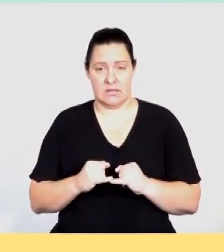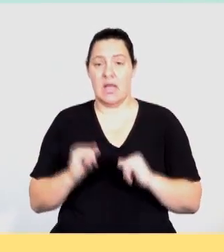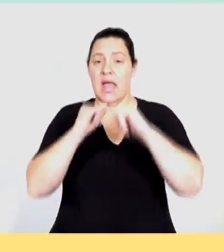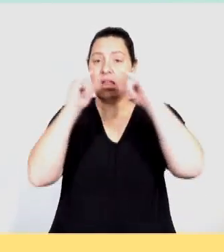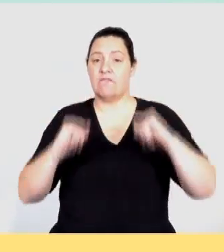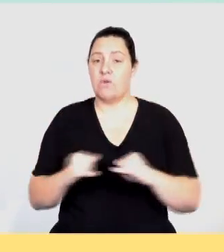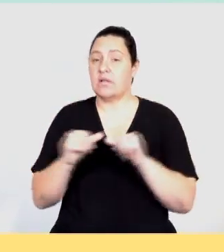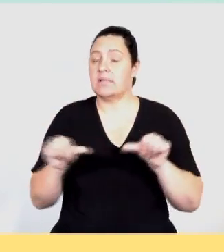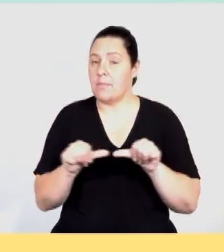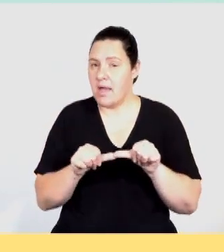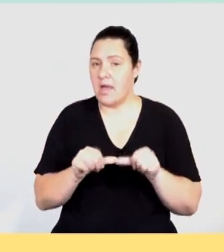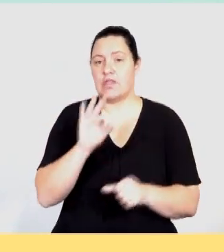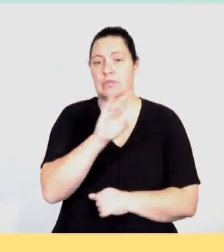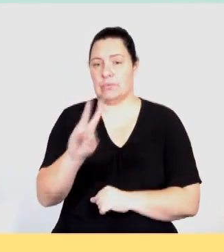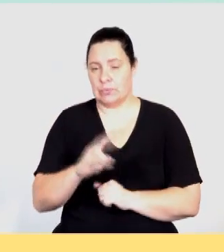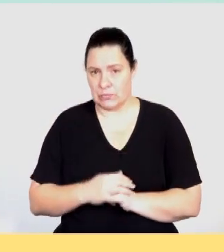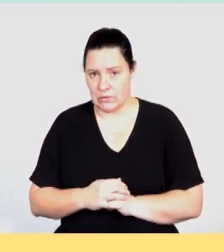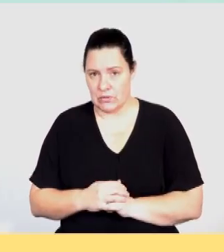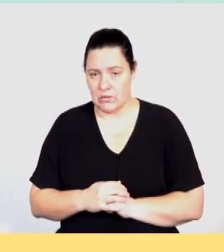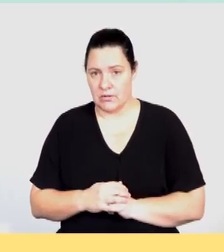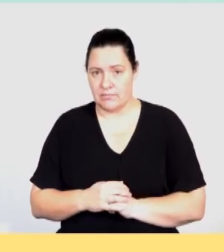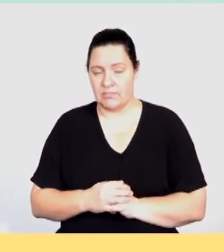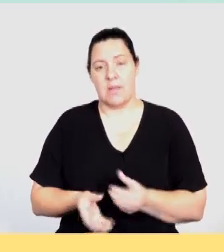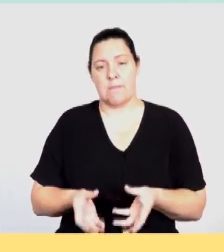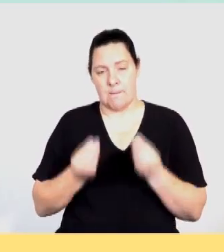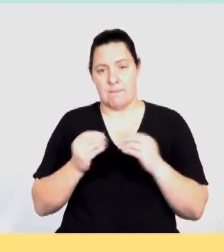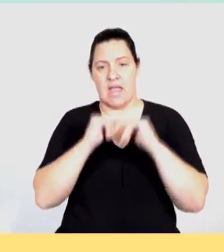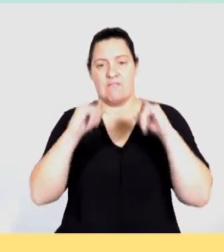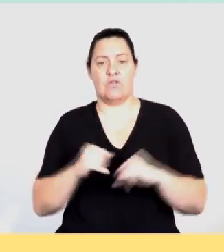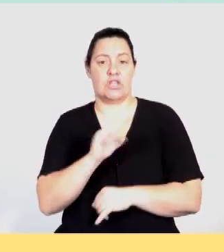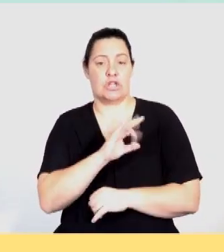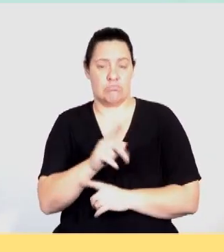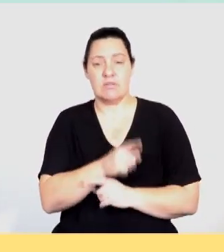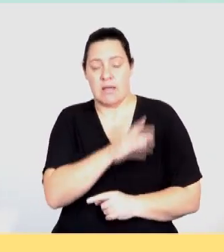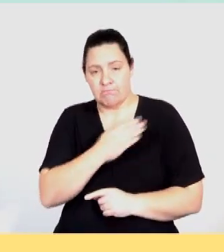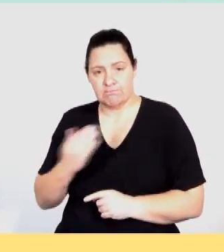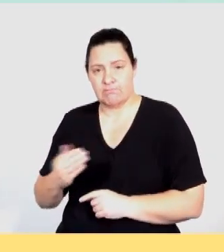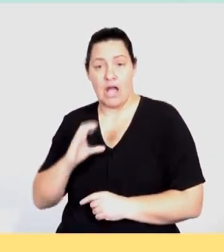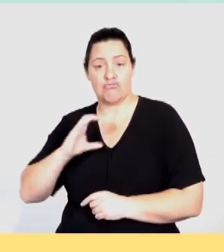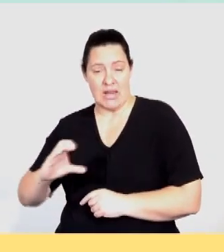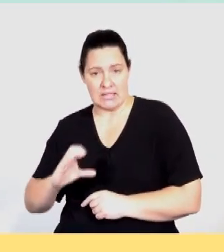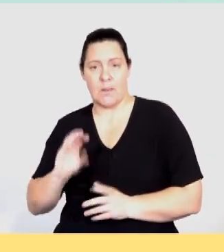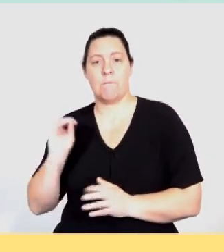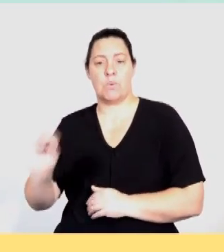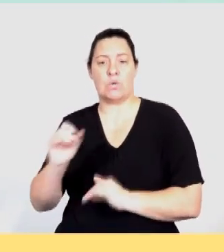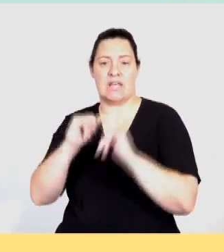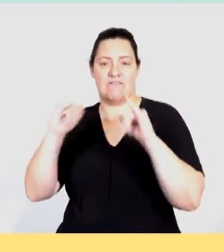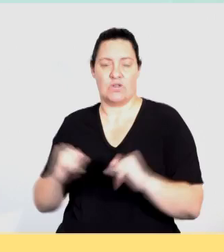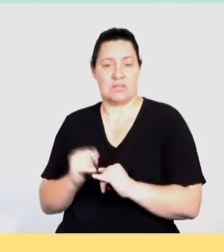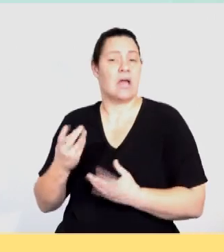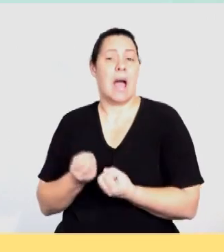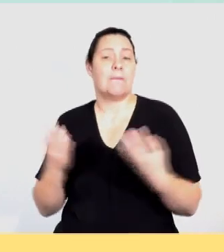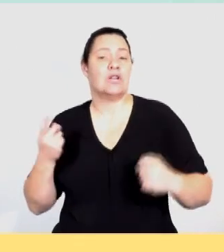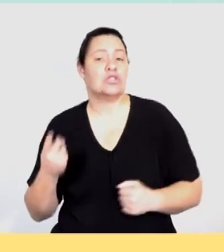invoice. Invoice number 32. Here is my invoice 32. Credit side, that is where I record my